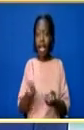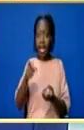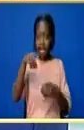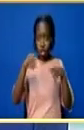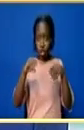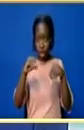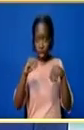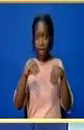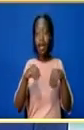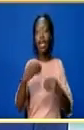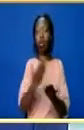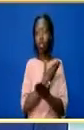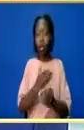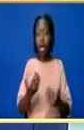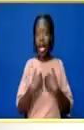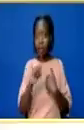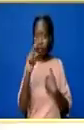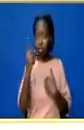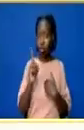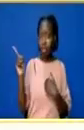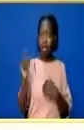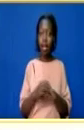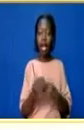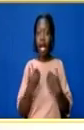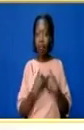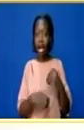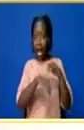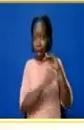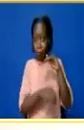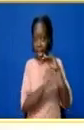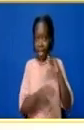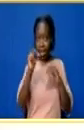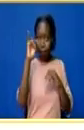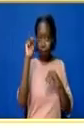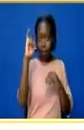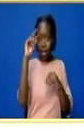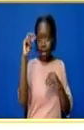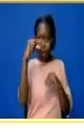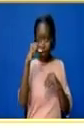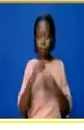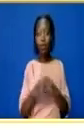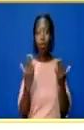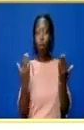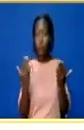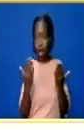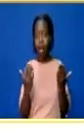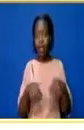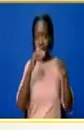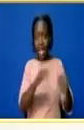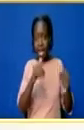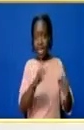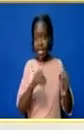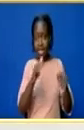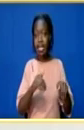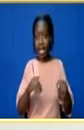soil erosion. Yes. So we have the first one. Mm-hmm. We have mining. Yes. We have talked about mining where they dig up the ground, leaving the